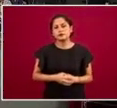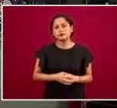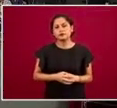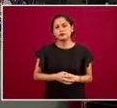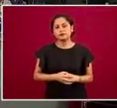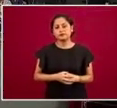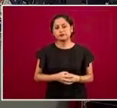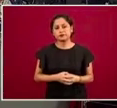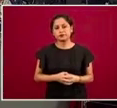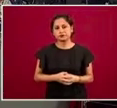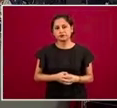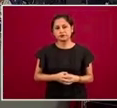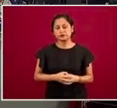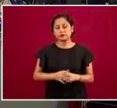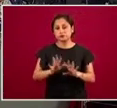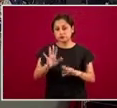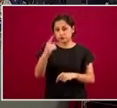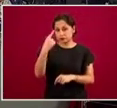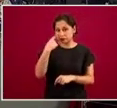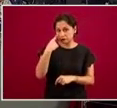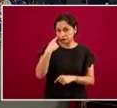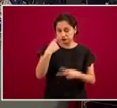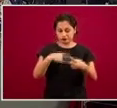national territory?